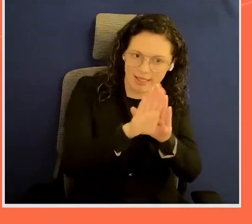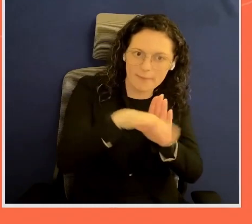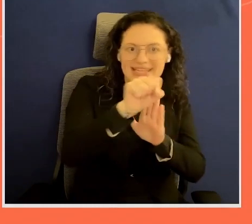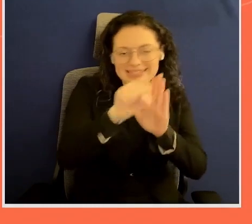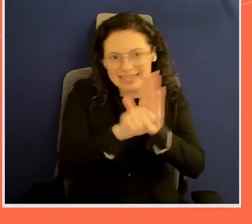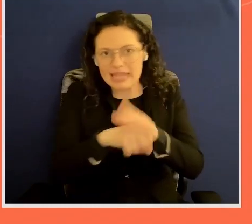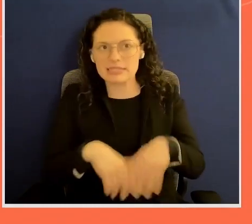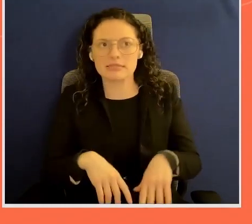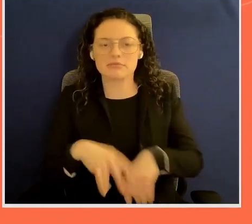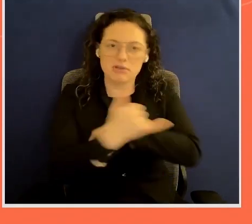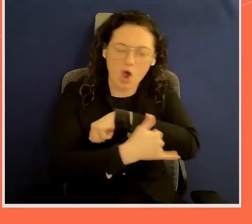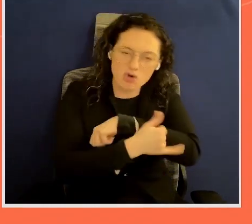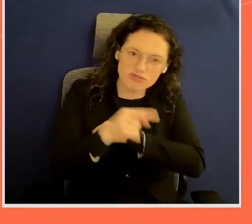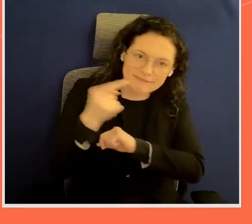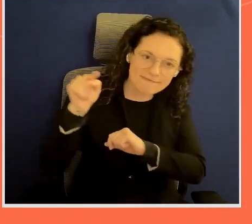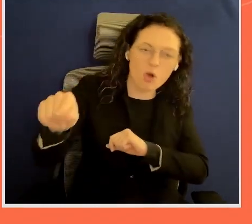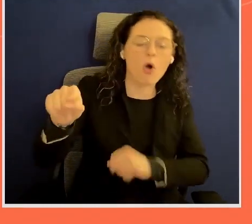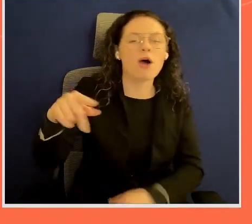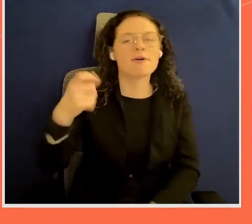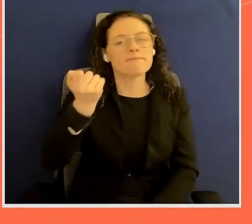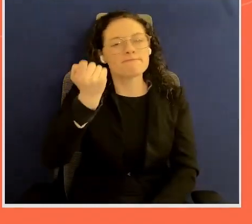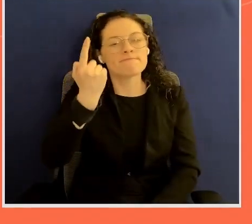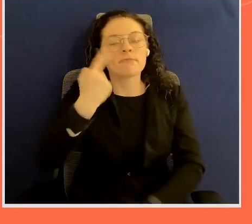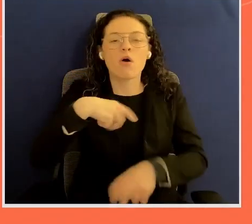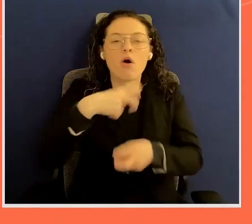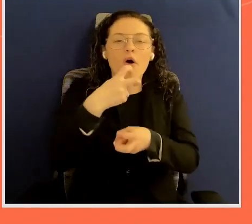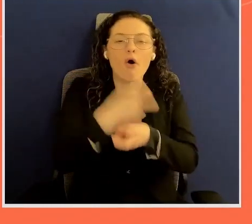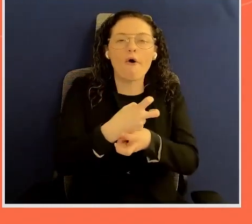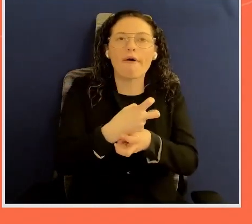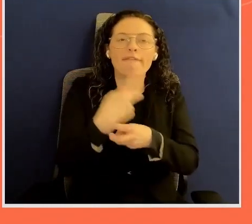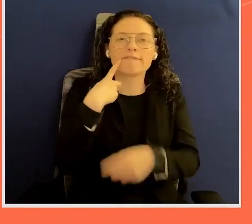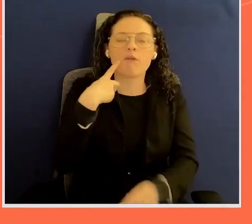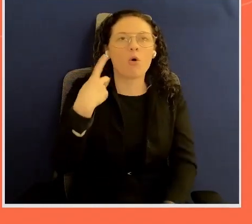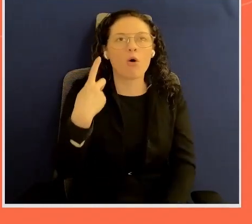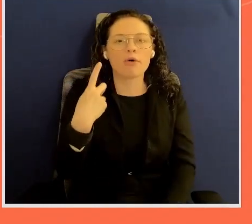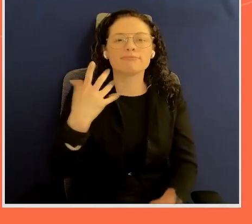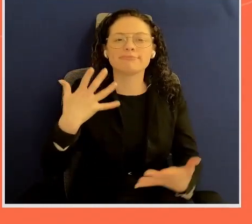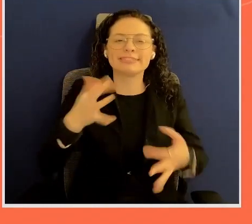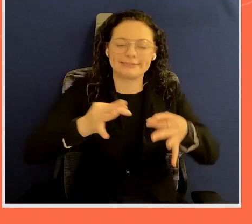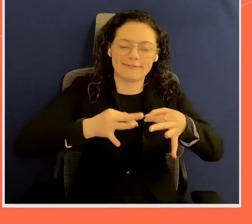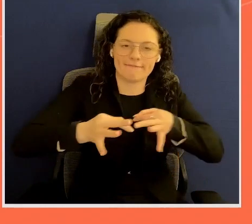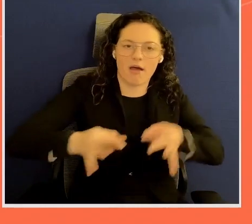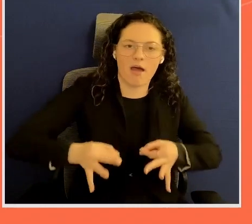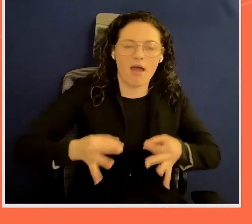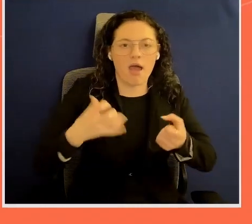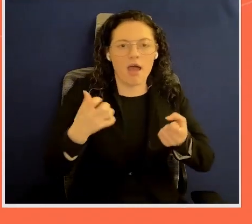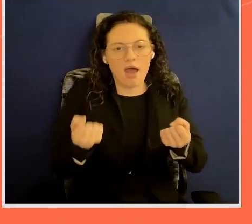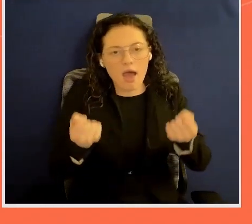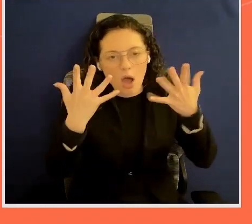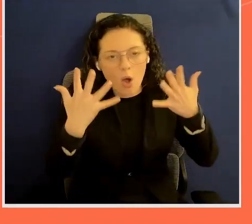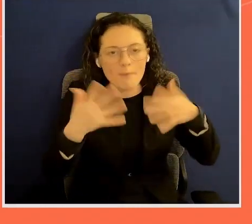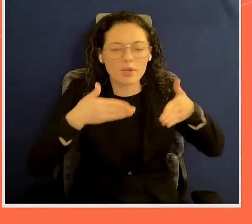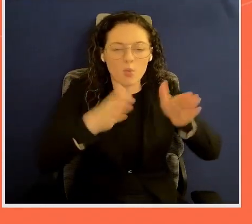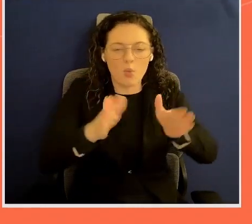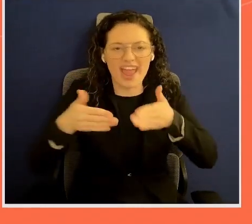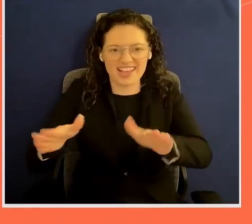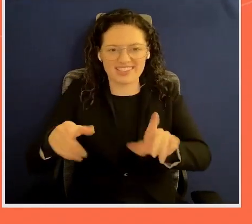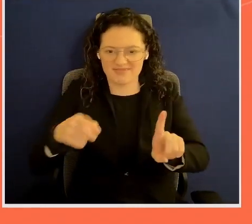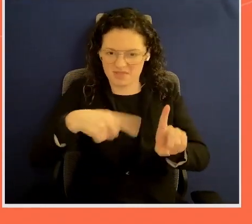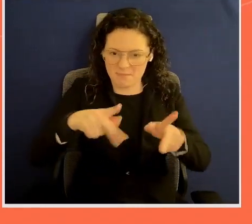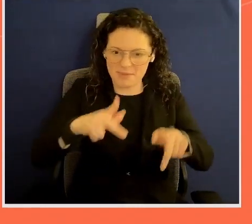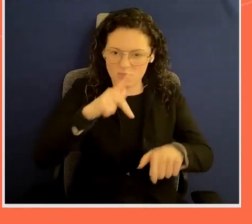dialogues. The Glasgow Pact validated the bitter reality that ocean and coastal communities bear